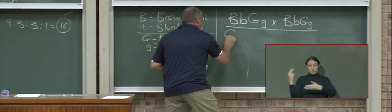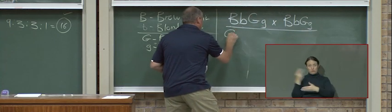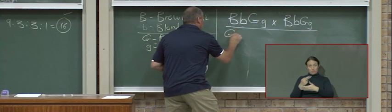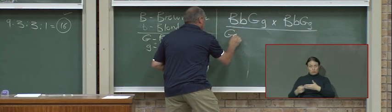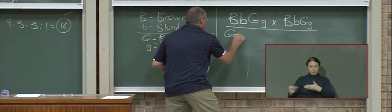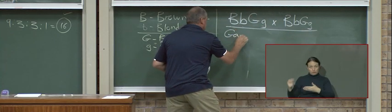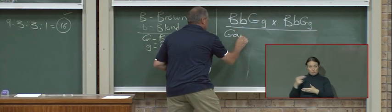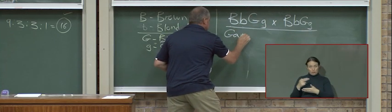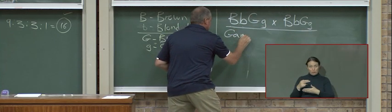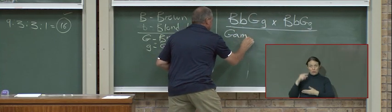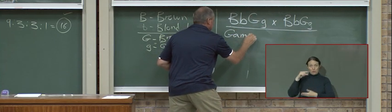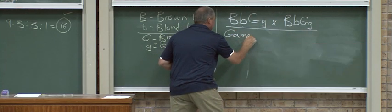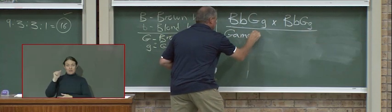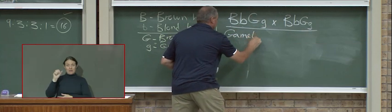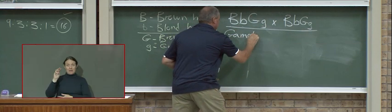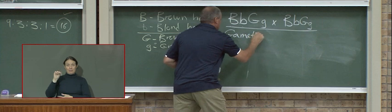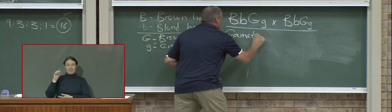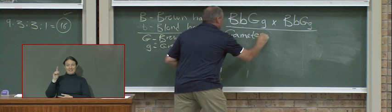get there to the gametes,